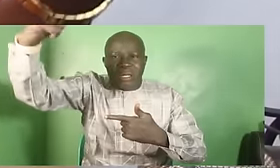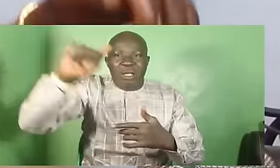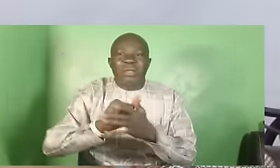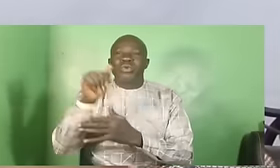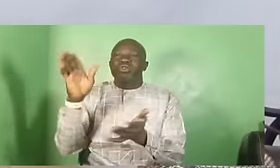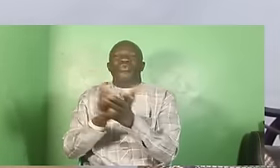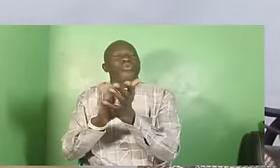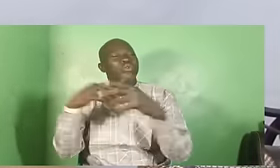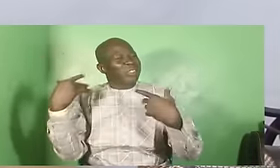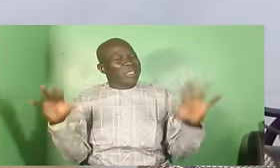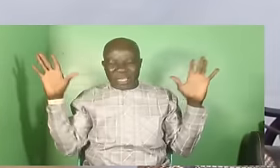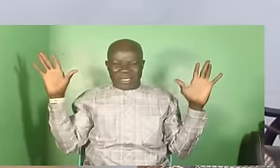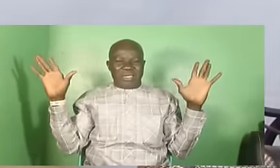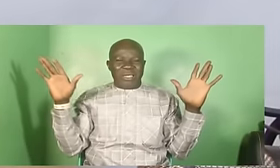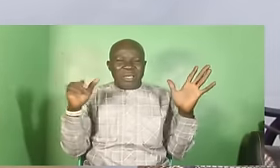in school, sir.